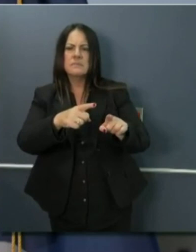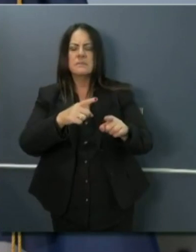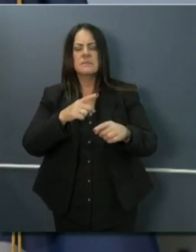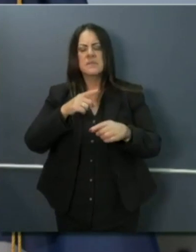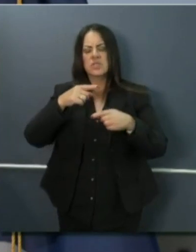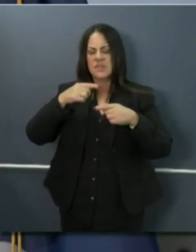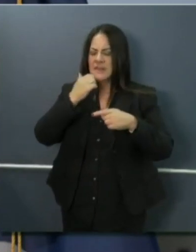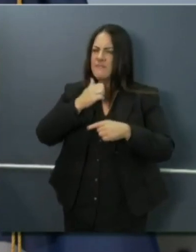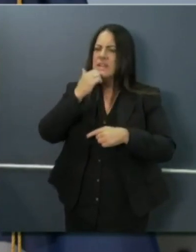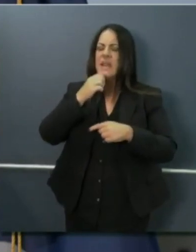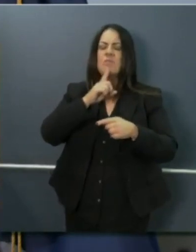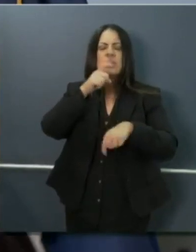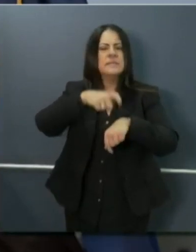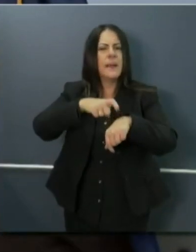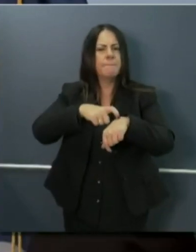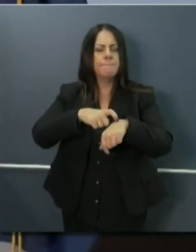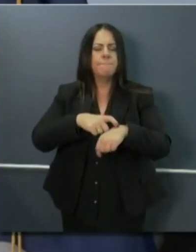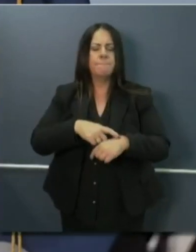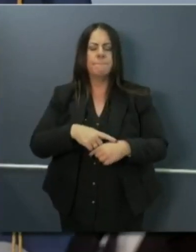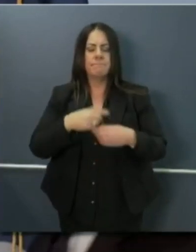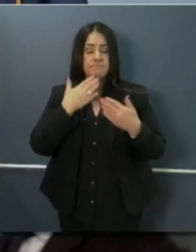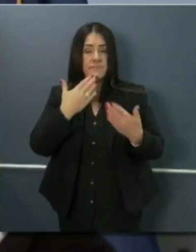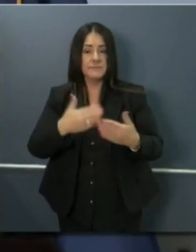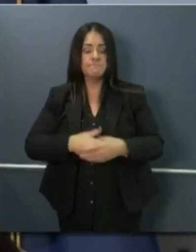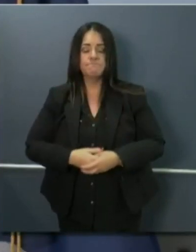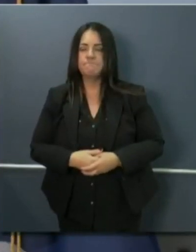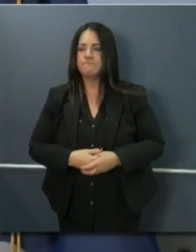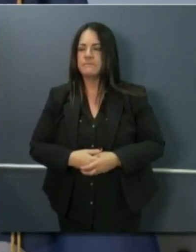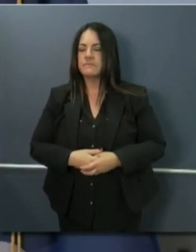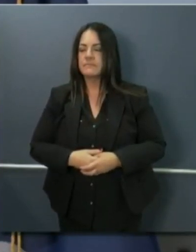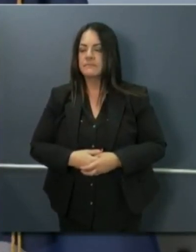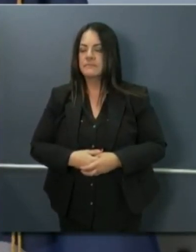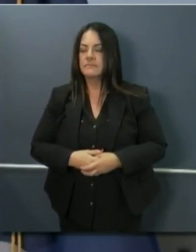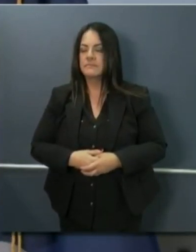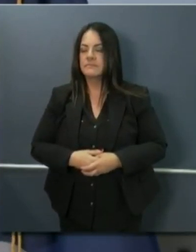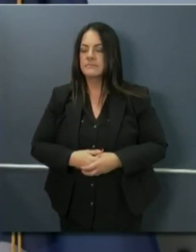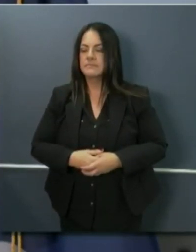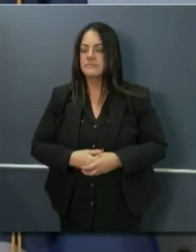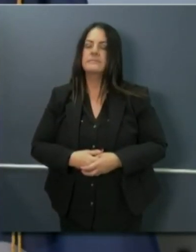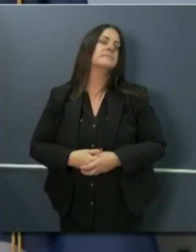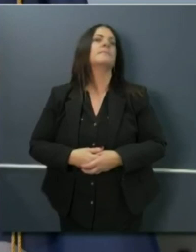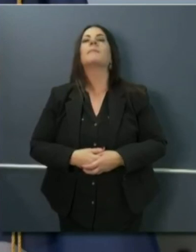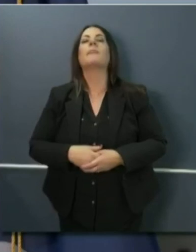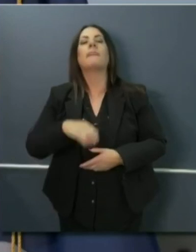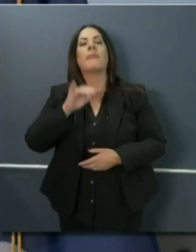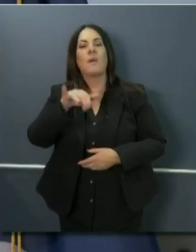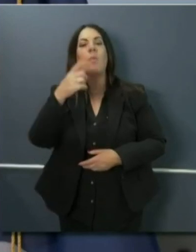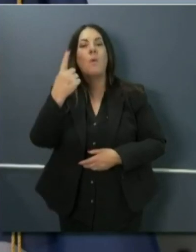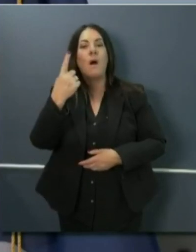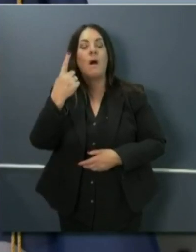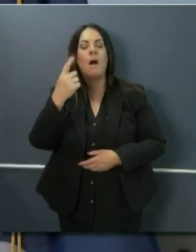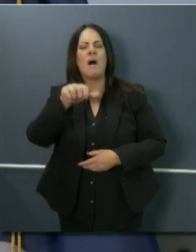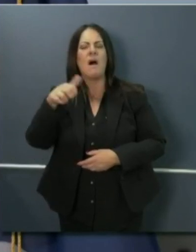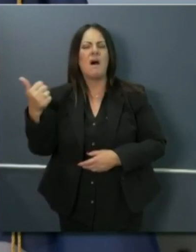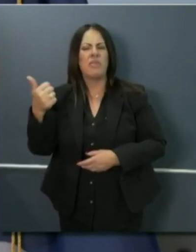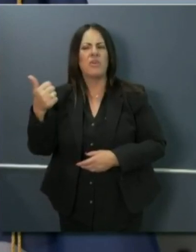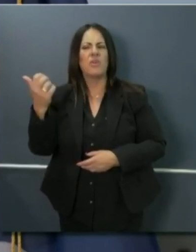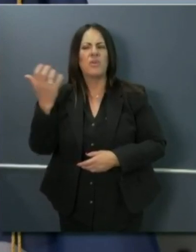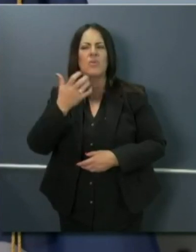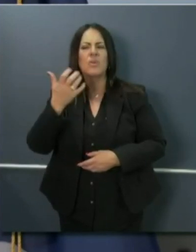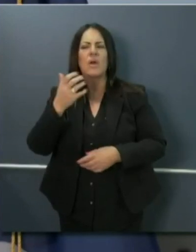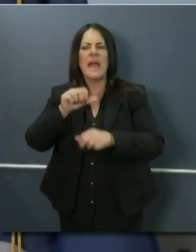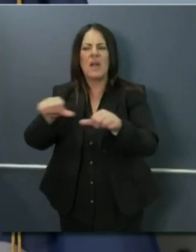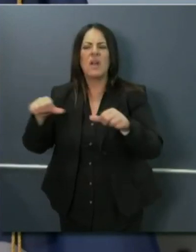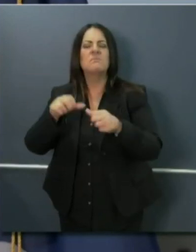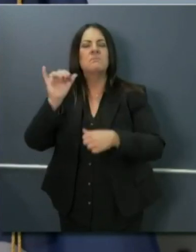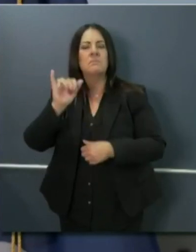time. I should just note on the modeling, one of the areas that is also dynamic is not just on the